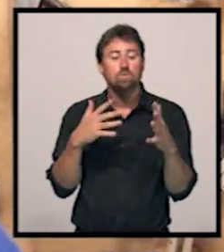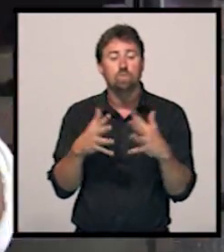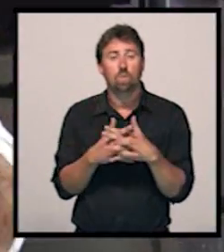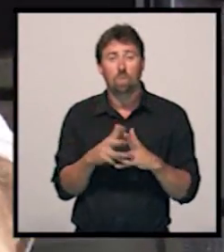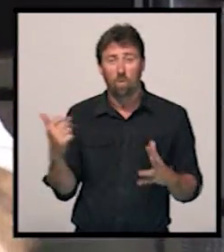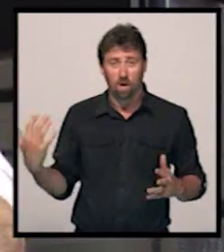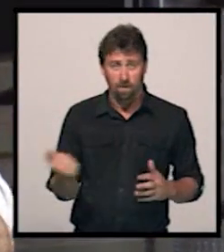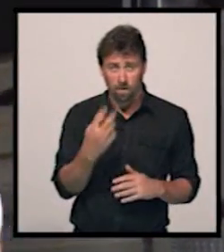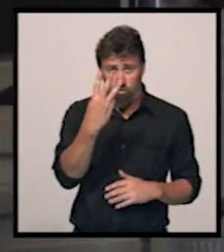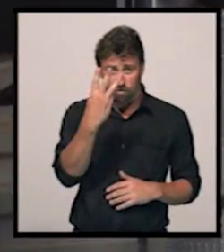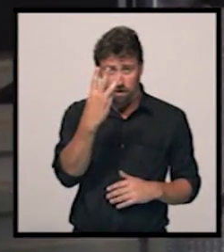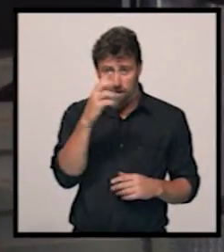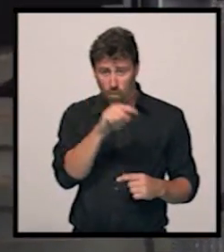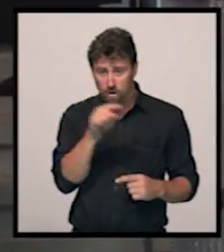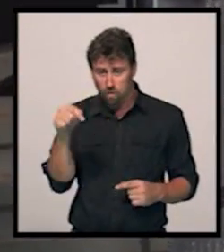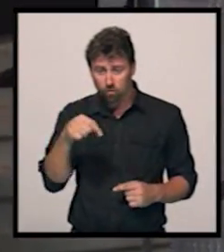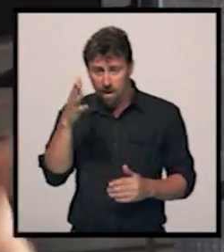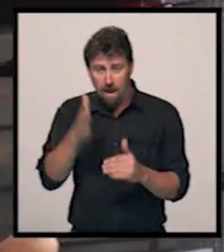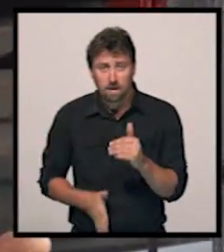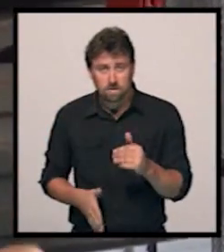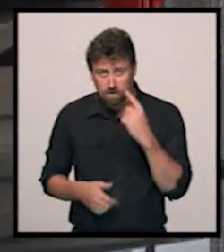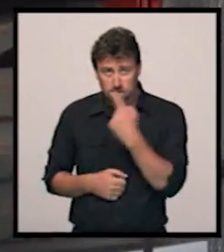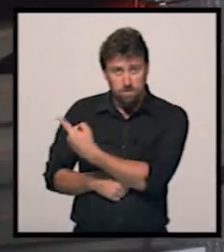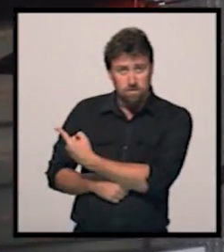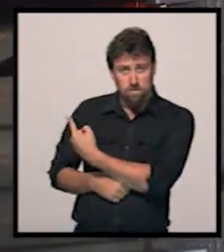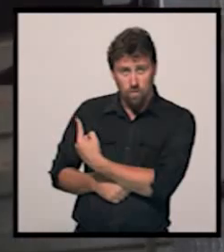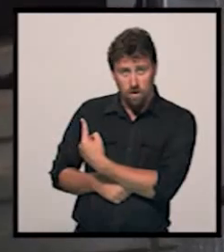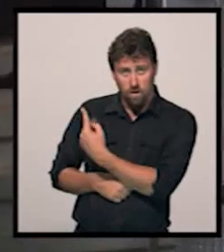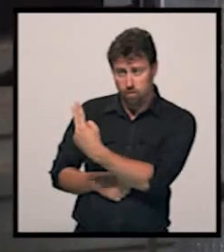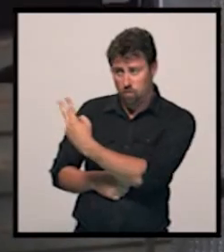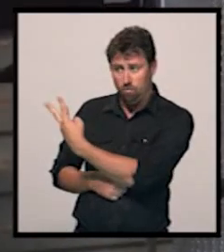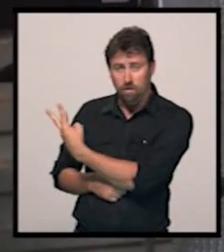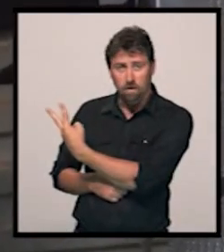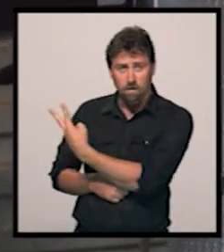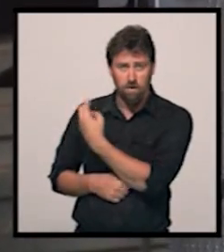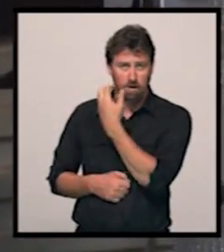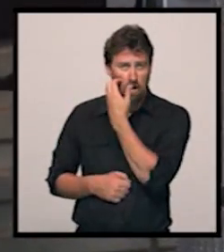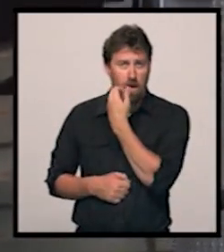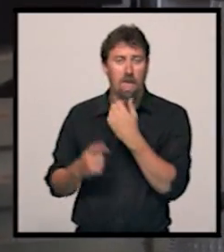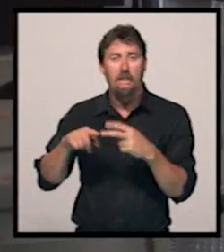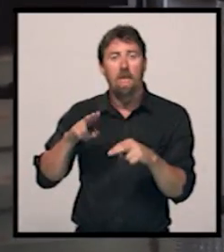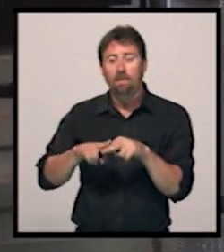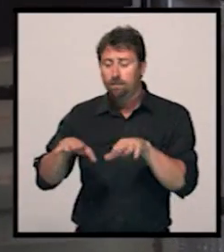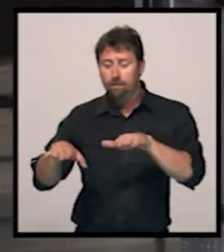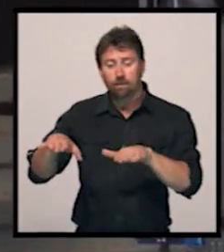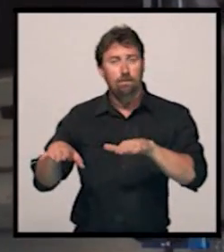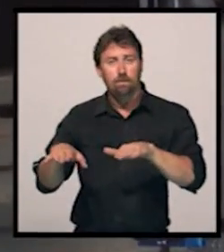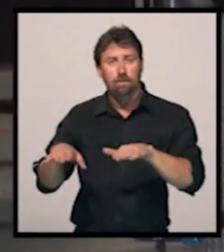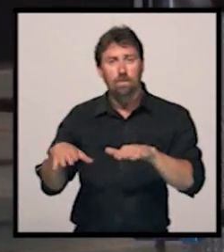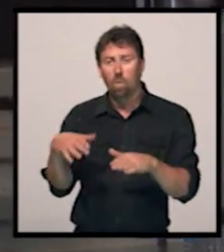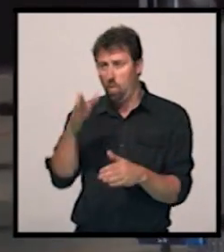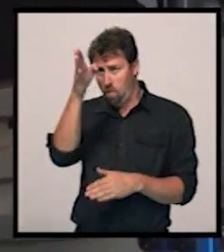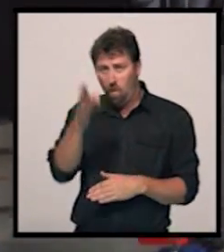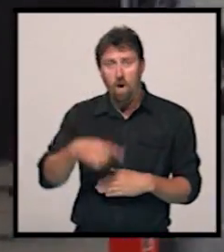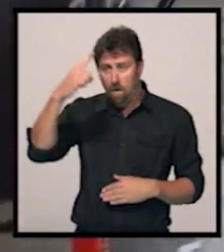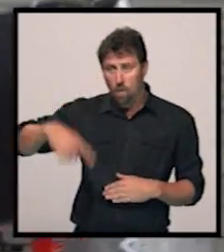points. When you're cutting the end, you're also cutting the front and the back. Now if your table's a little bit out or your saw blade's a bit